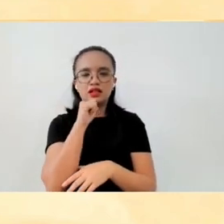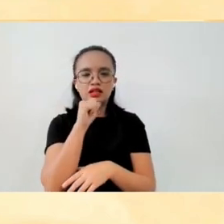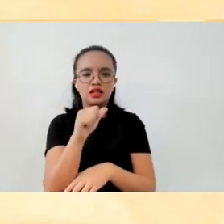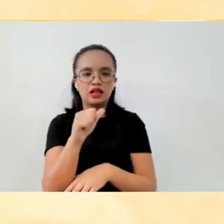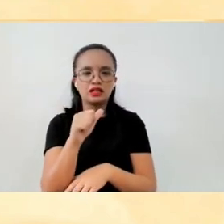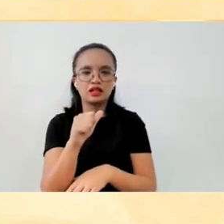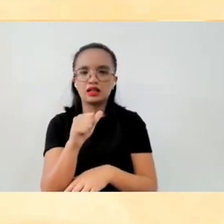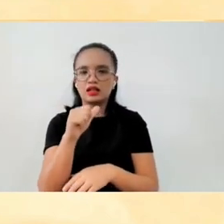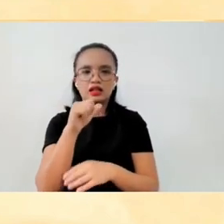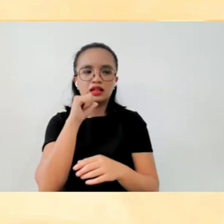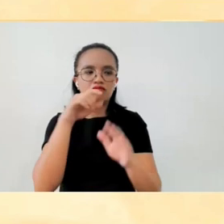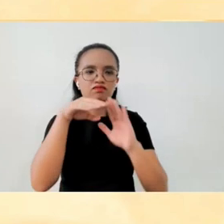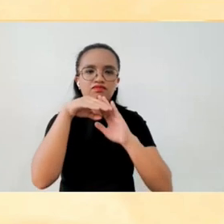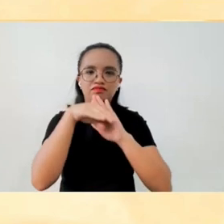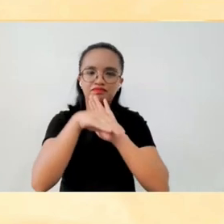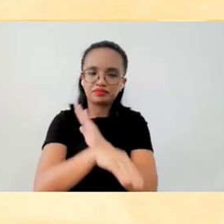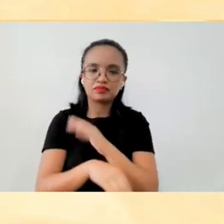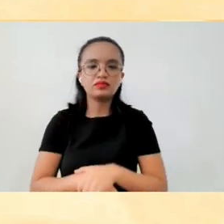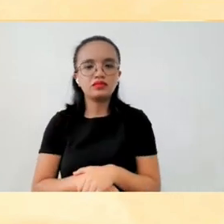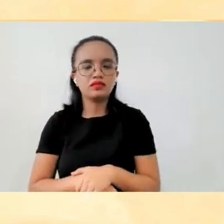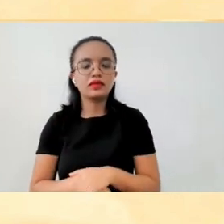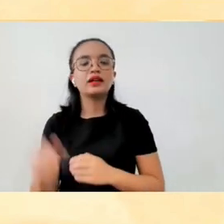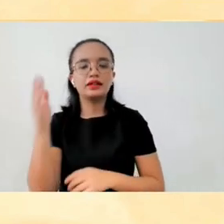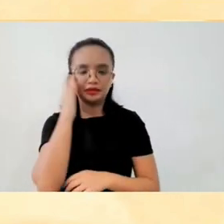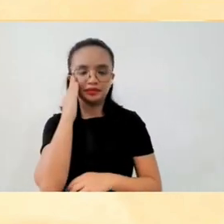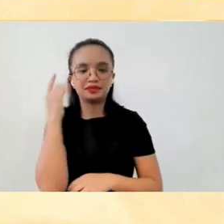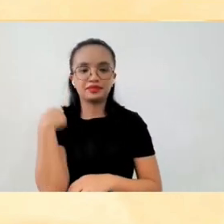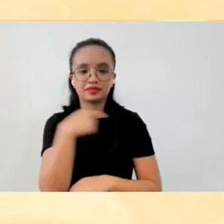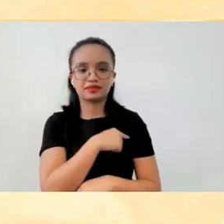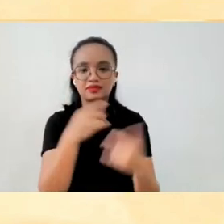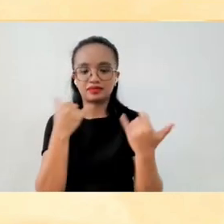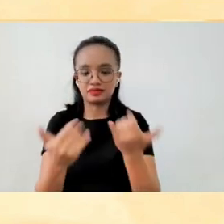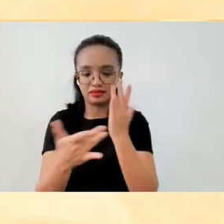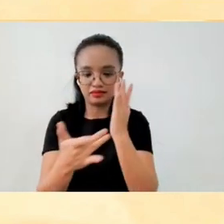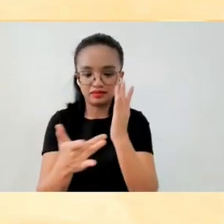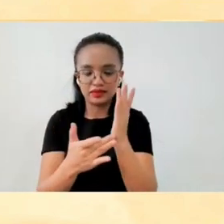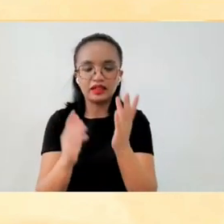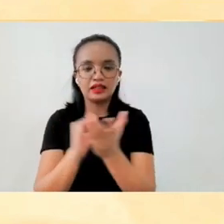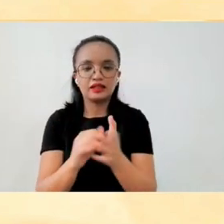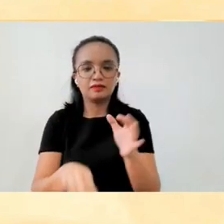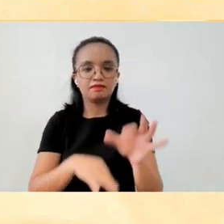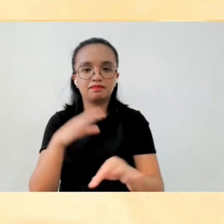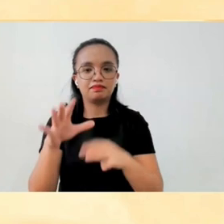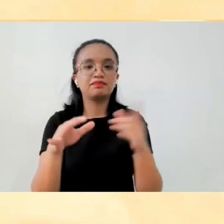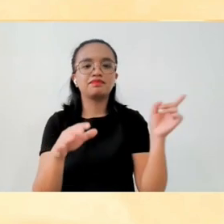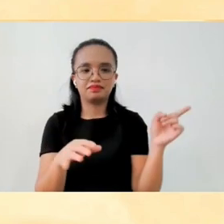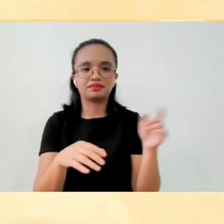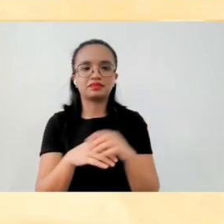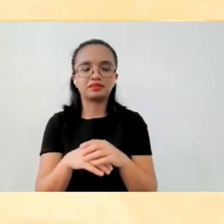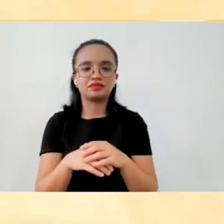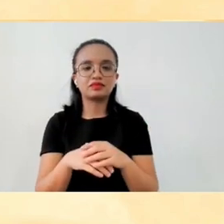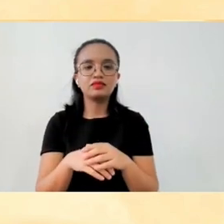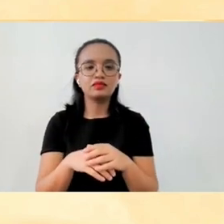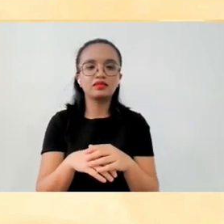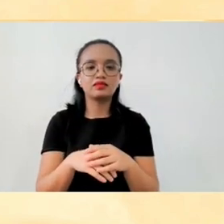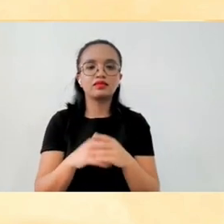lower. And of course, we know that the digital age is a contributing factor to this. So to sum it up, in